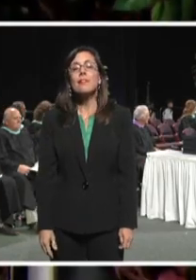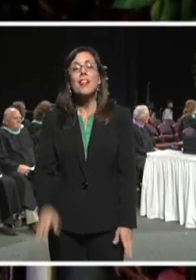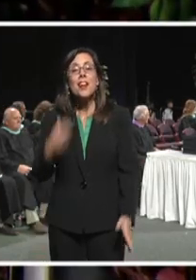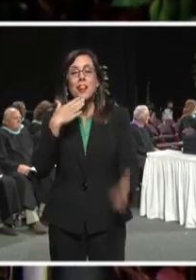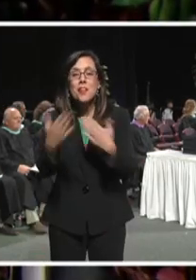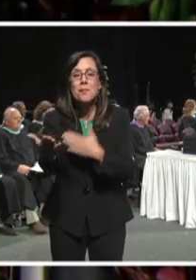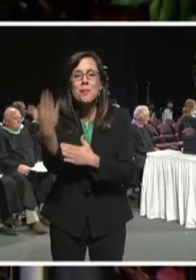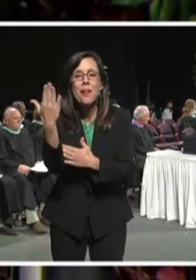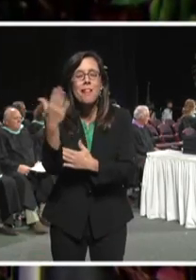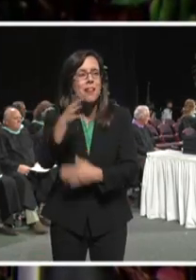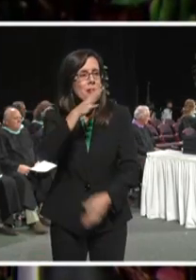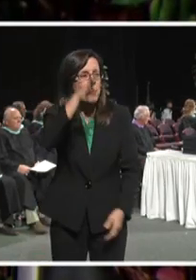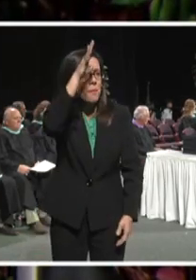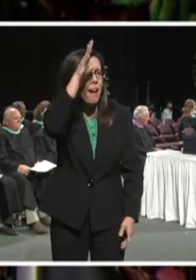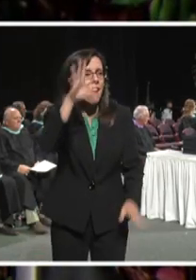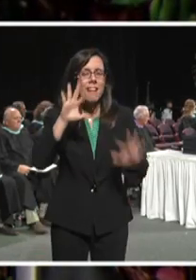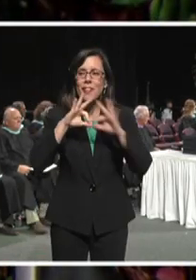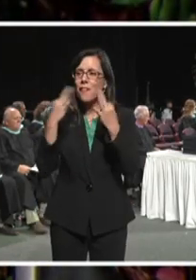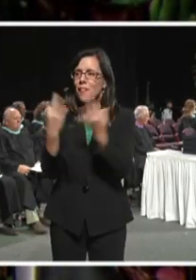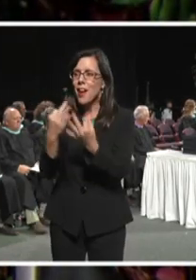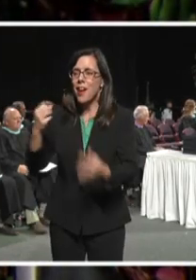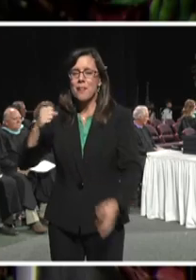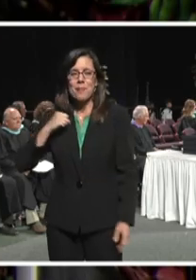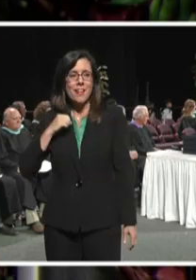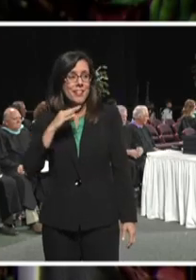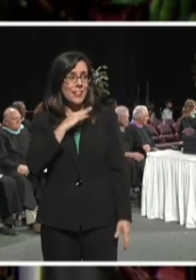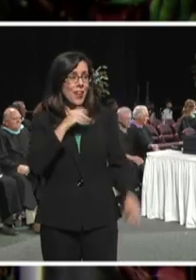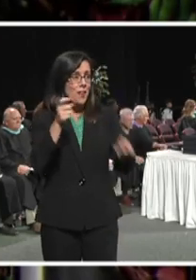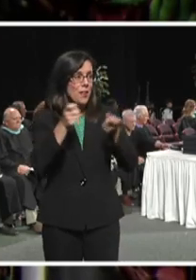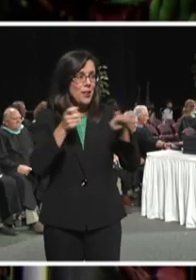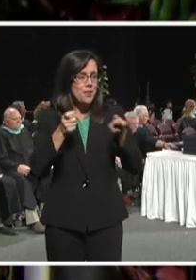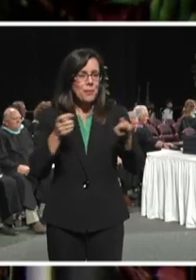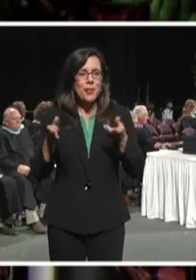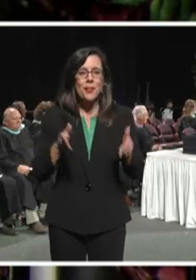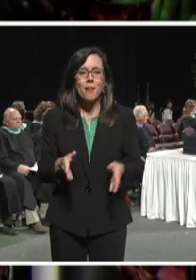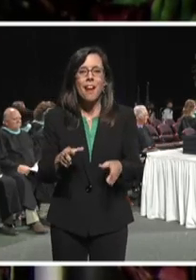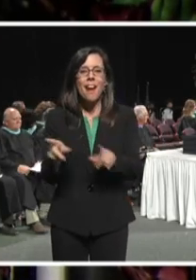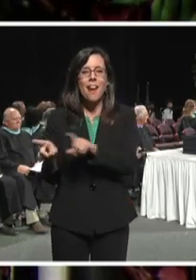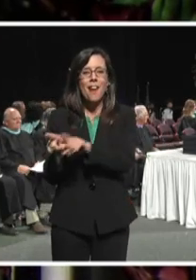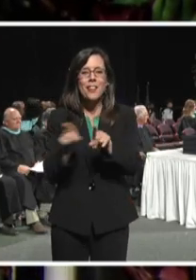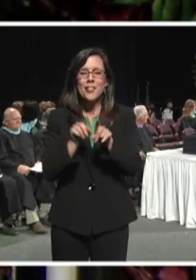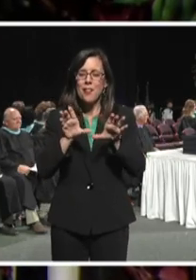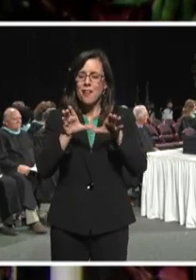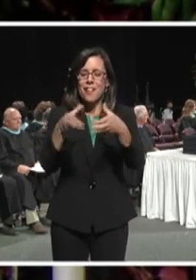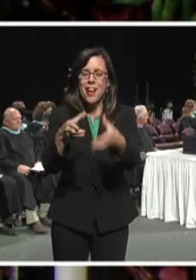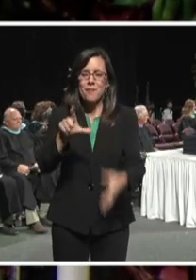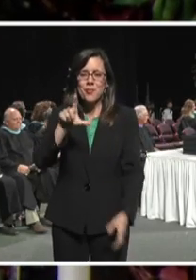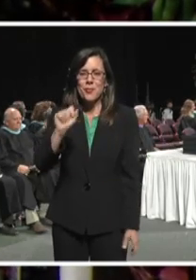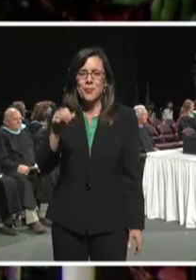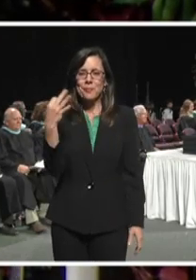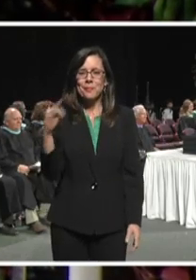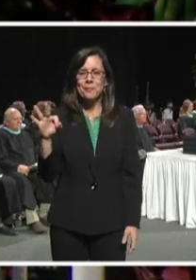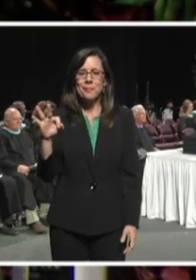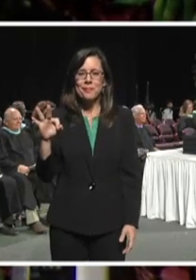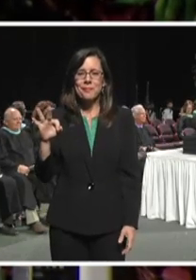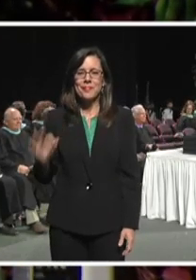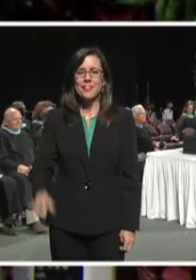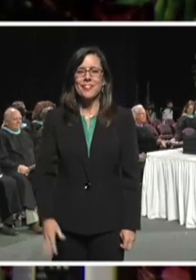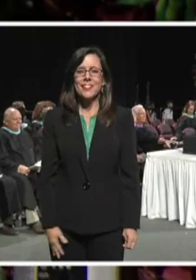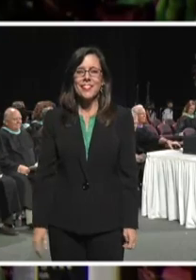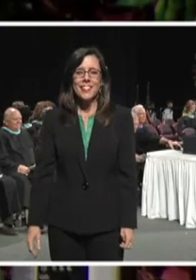Good morning, parents, family, faculty, administration, and class of 2019.